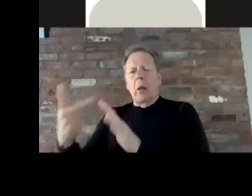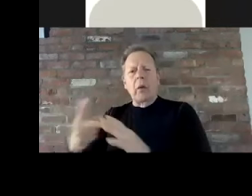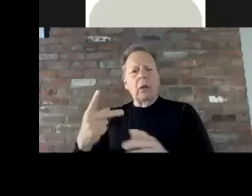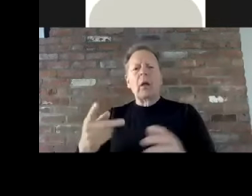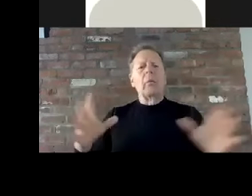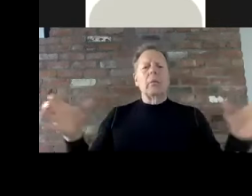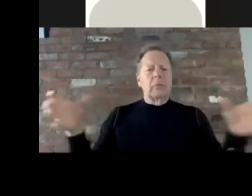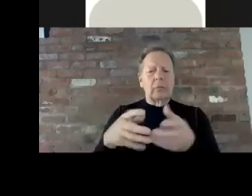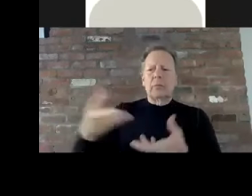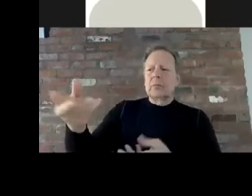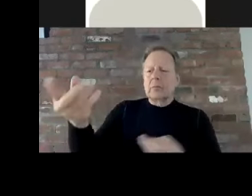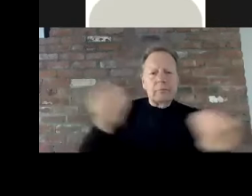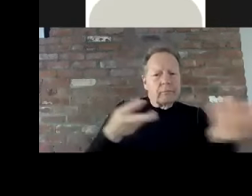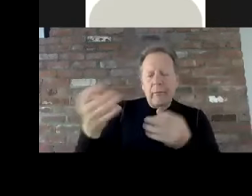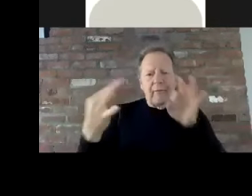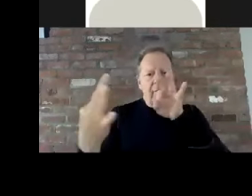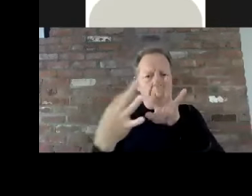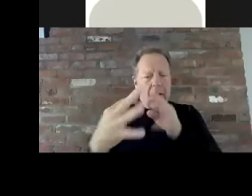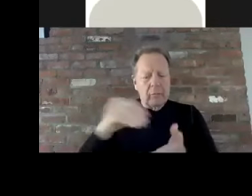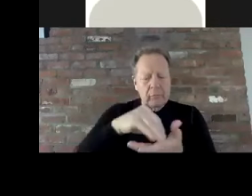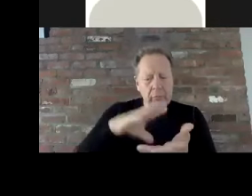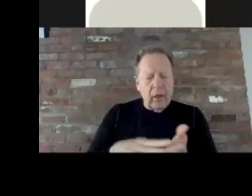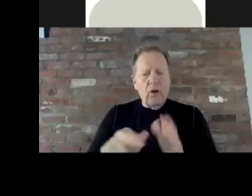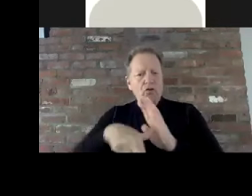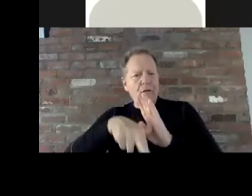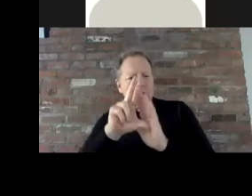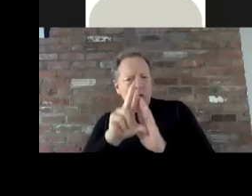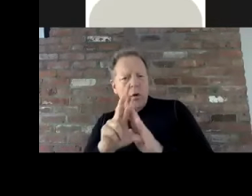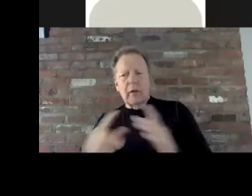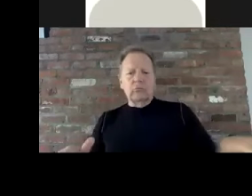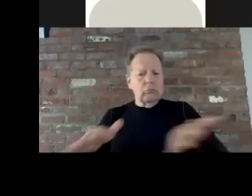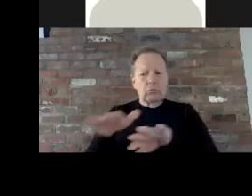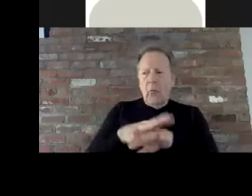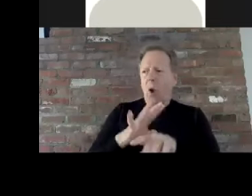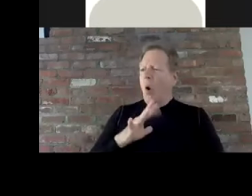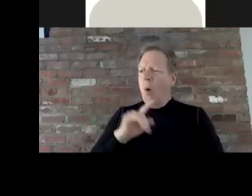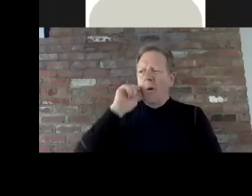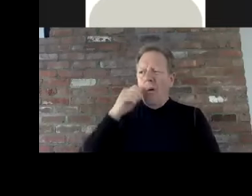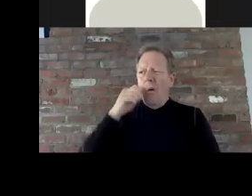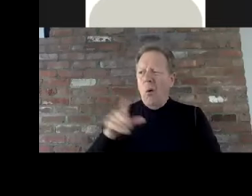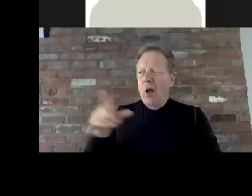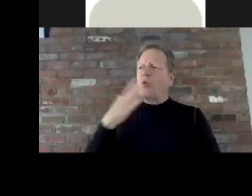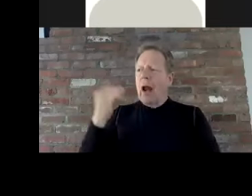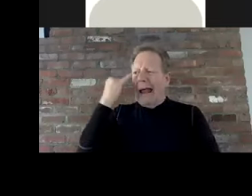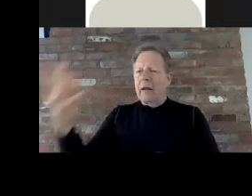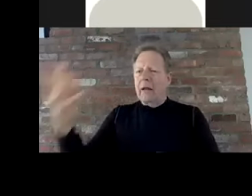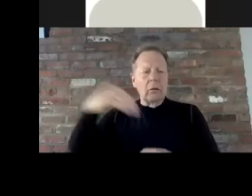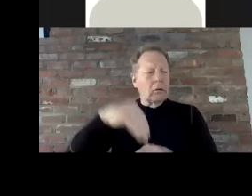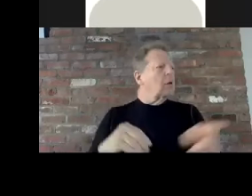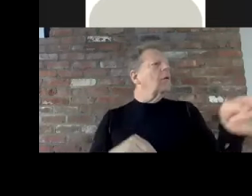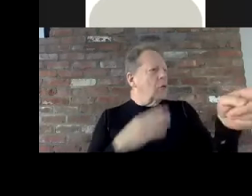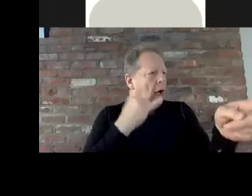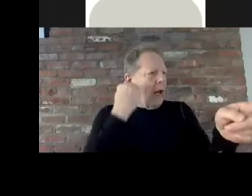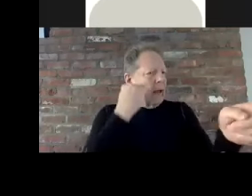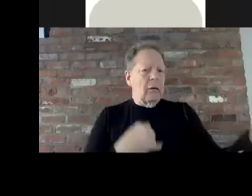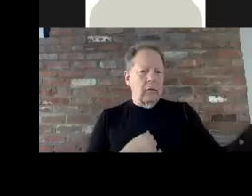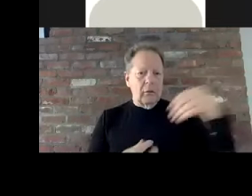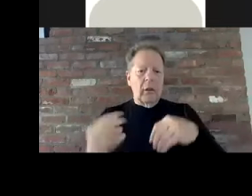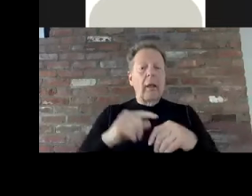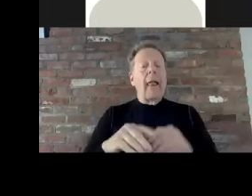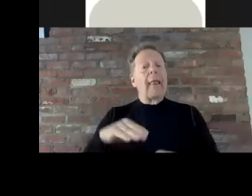to those other projects. We're reviewing and integrating whatever we can get our hands on from prior engagement efforts. And during the next